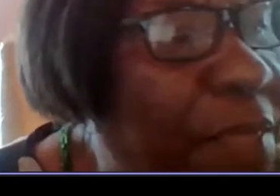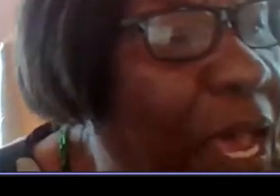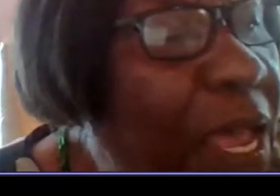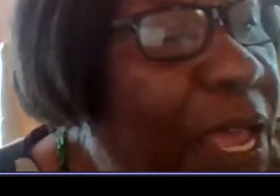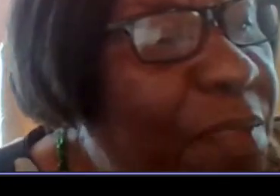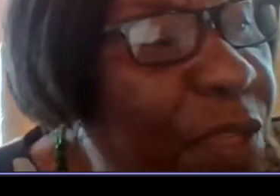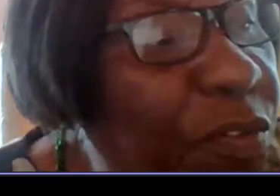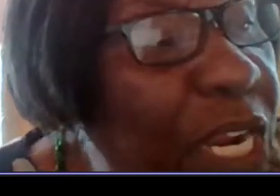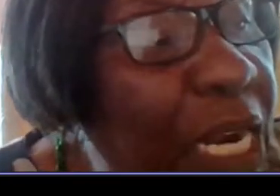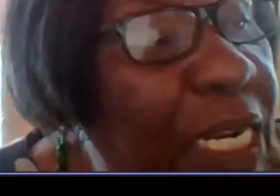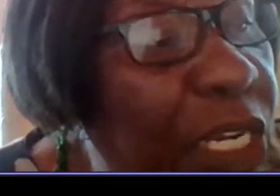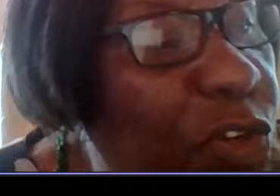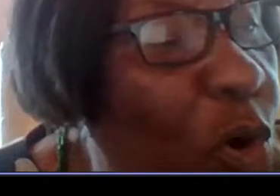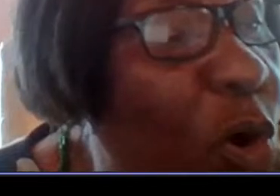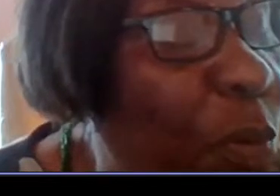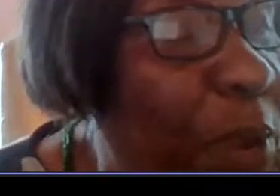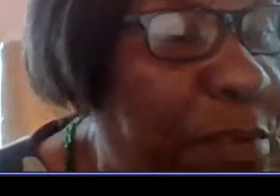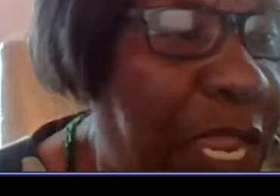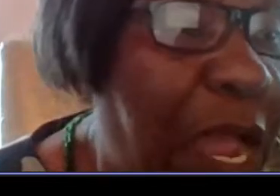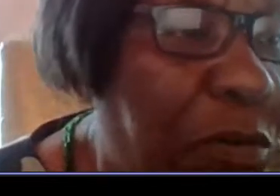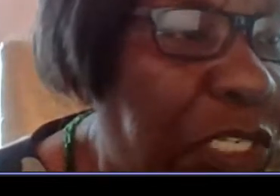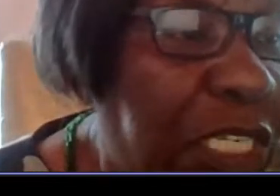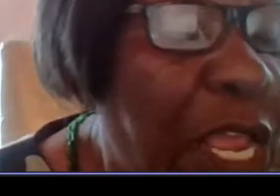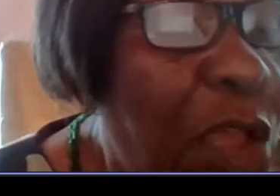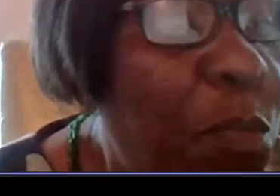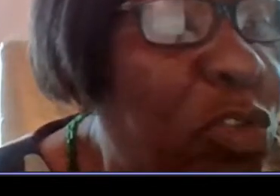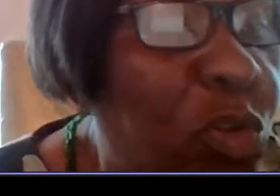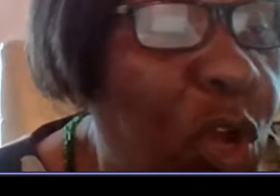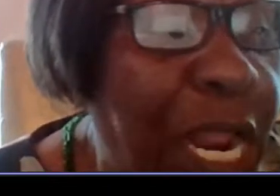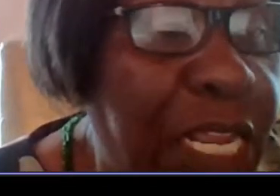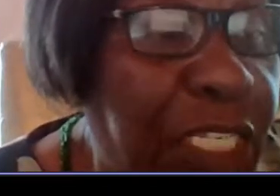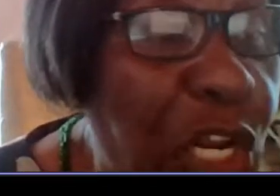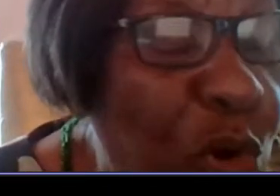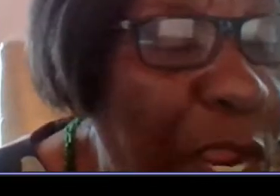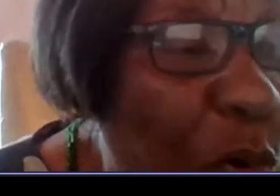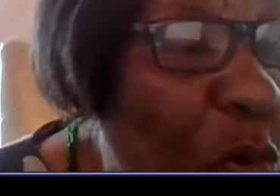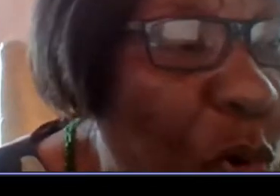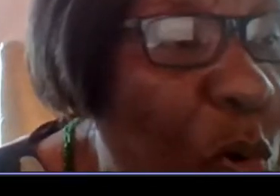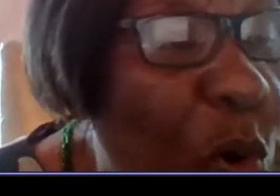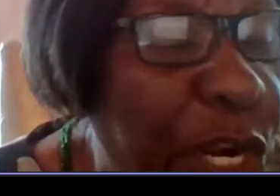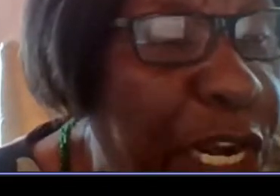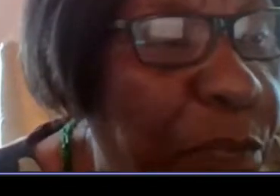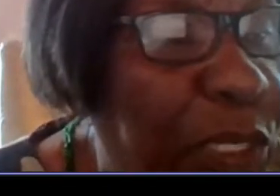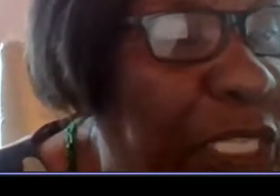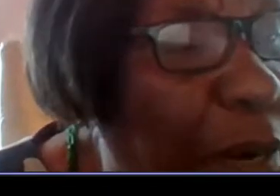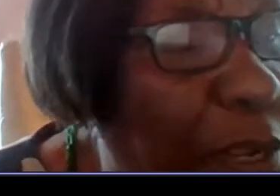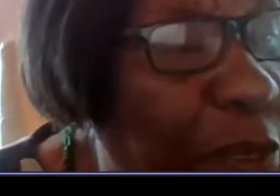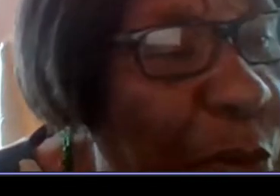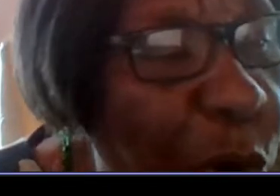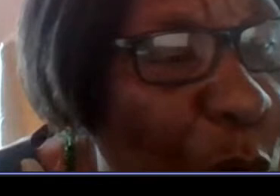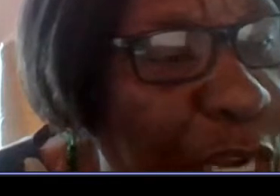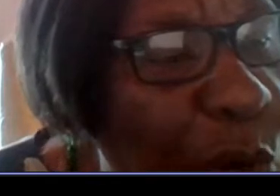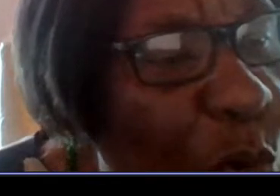the other the real key to occupy the house. Bese uthola lezindlu ezinkulu